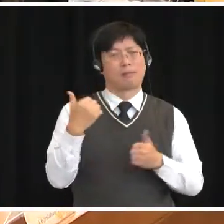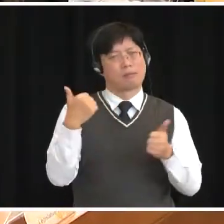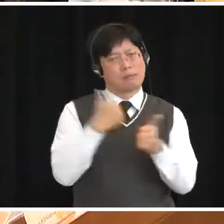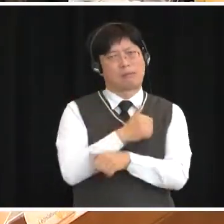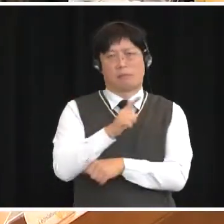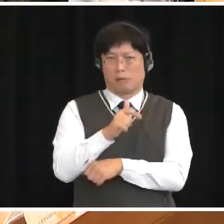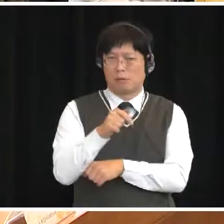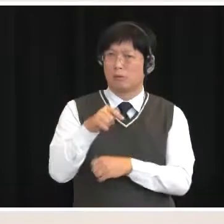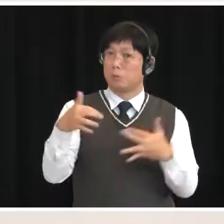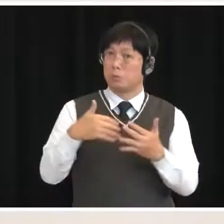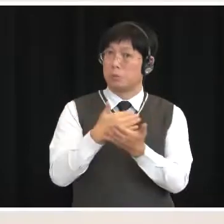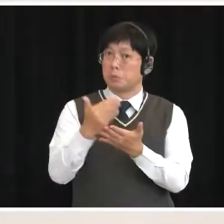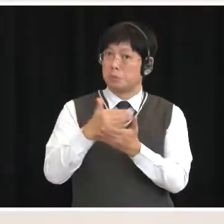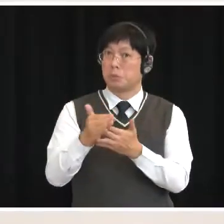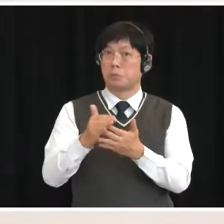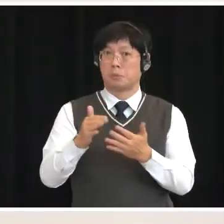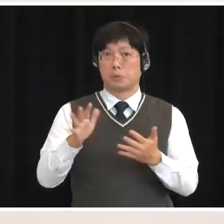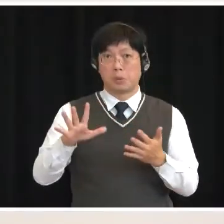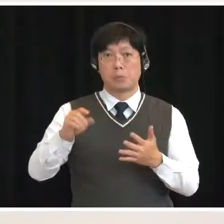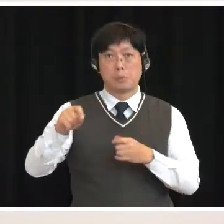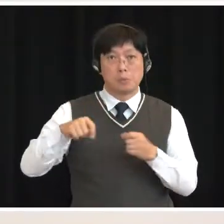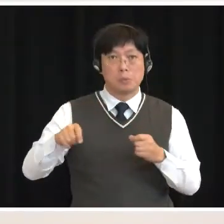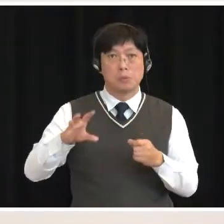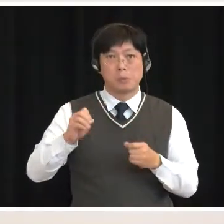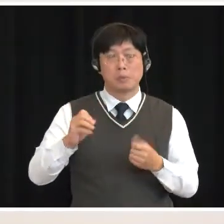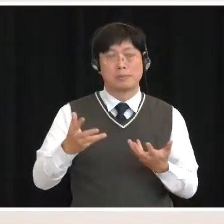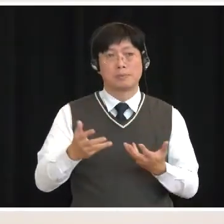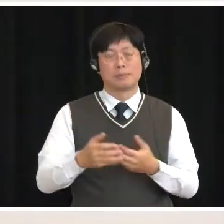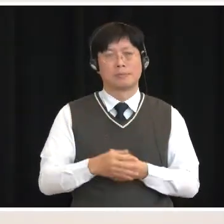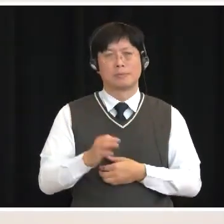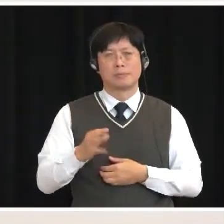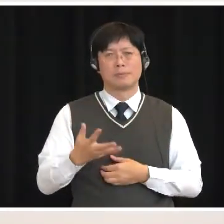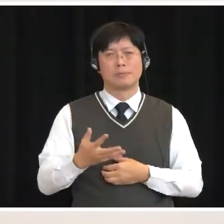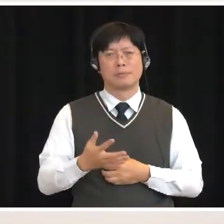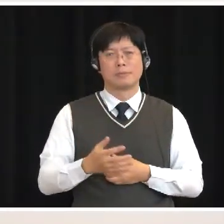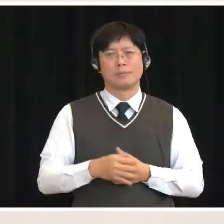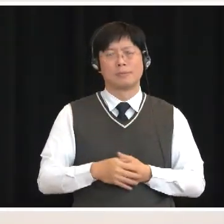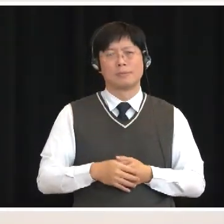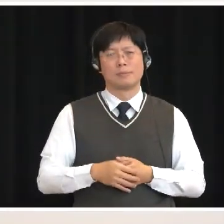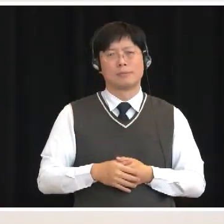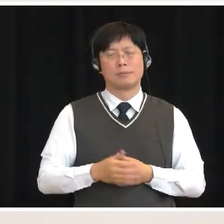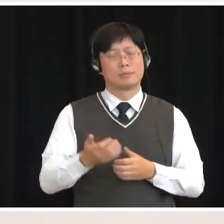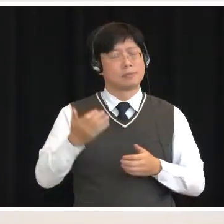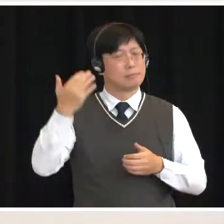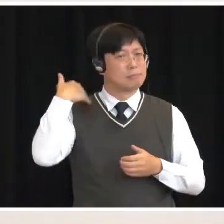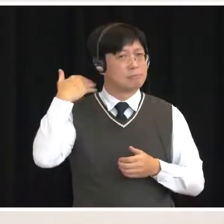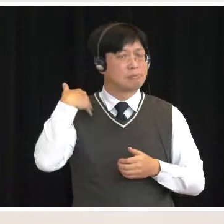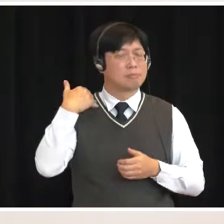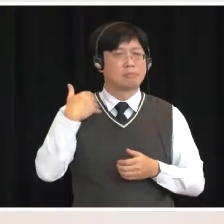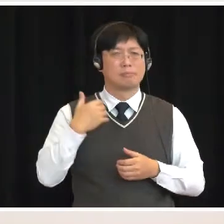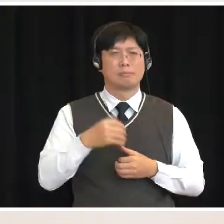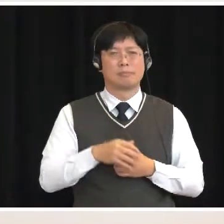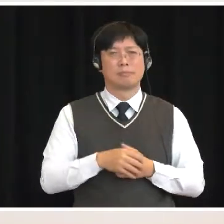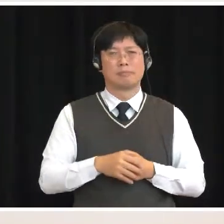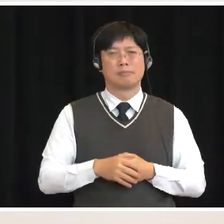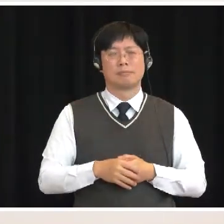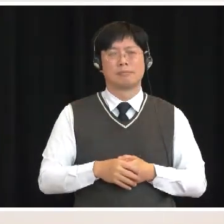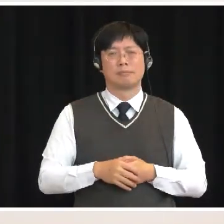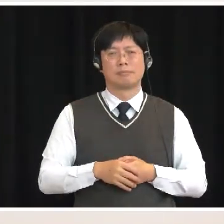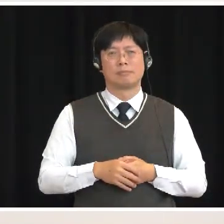With regard to complaints, again, I understand that every local